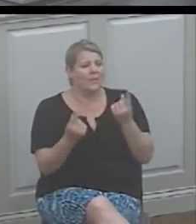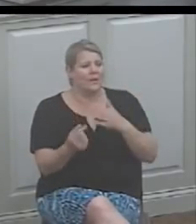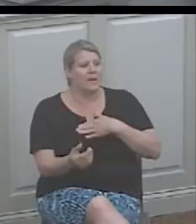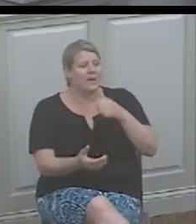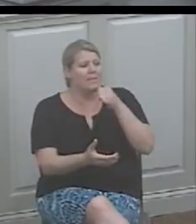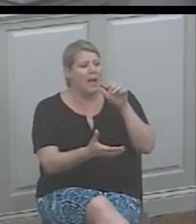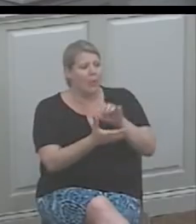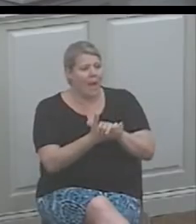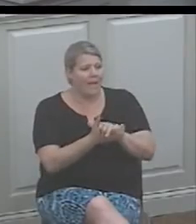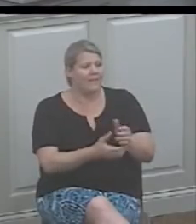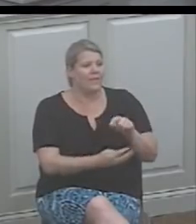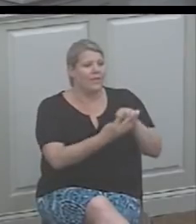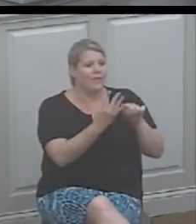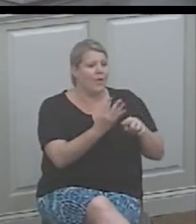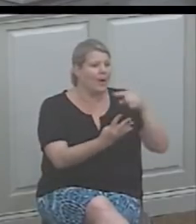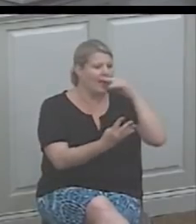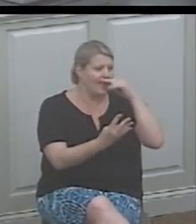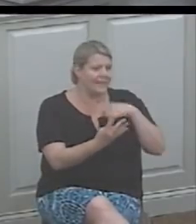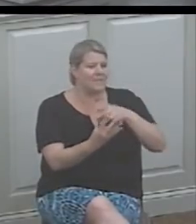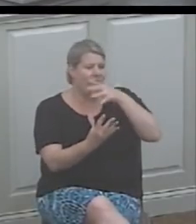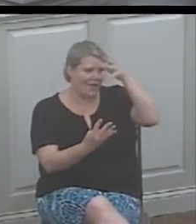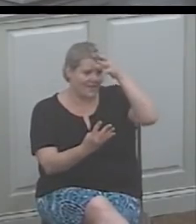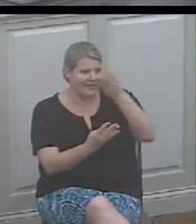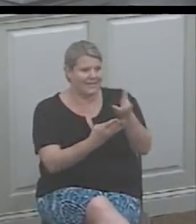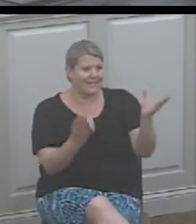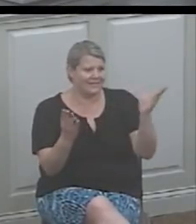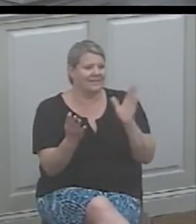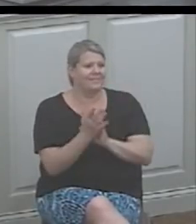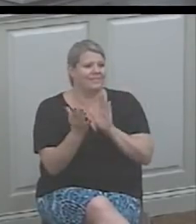four children. All right. Glad to have y'all.